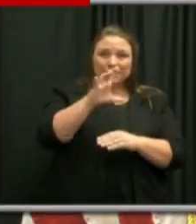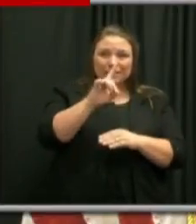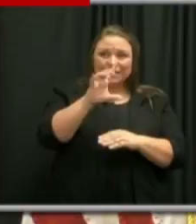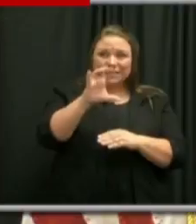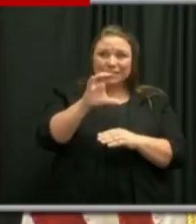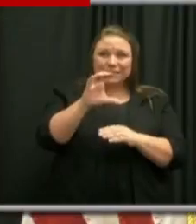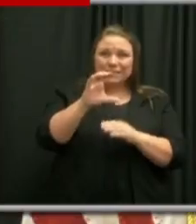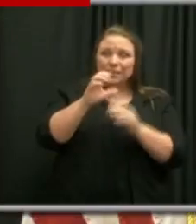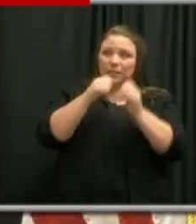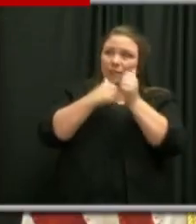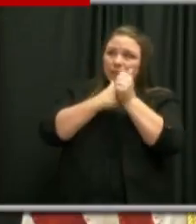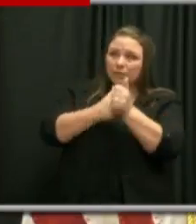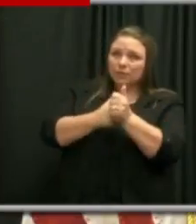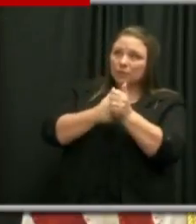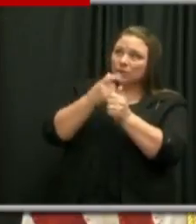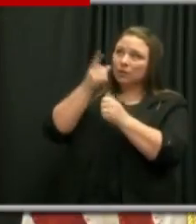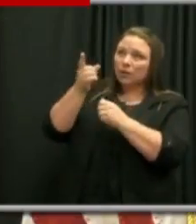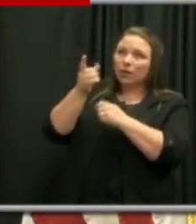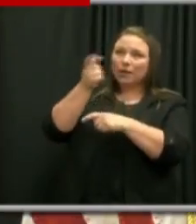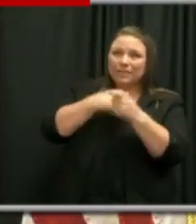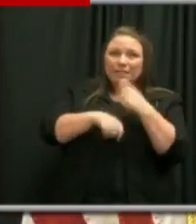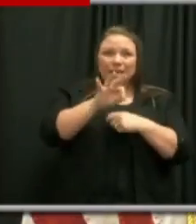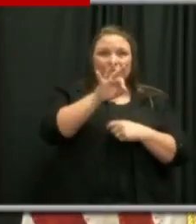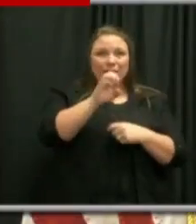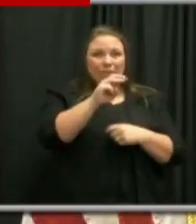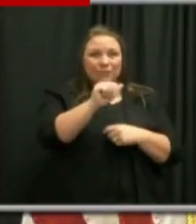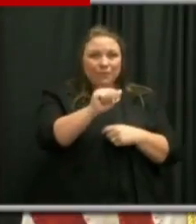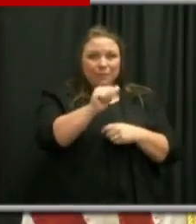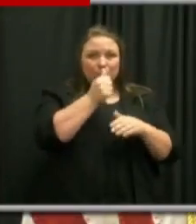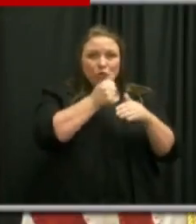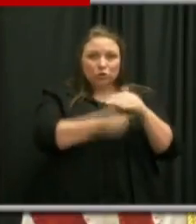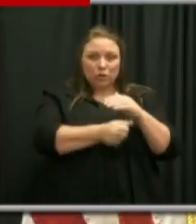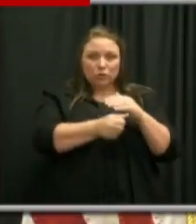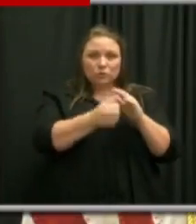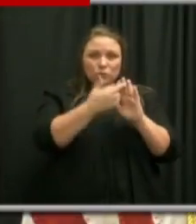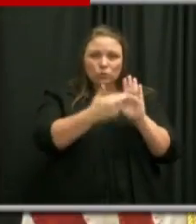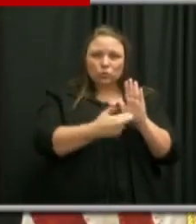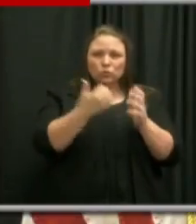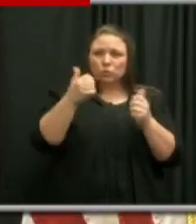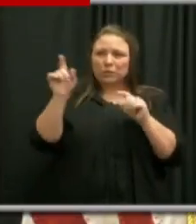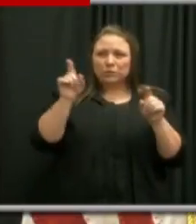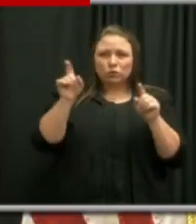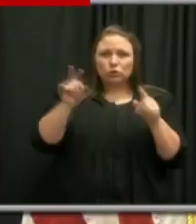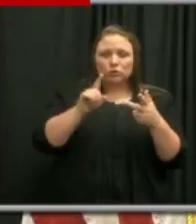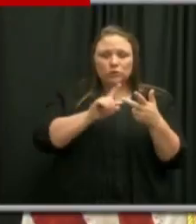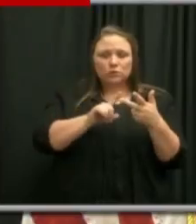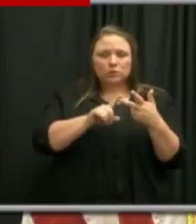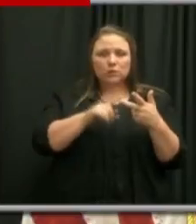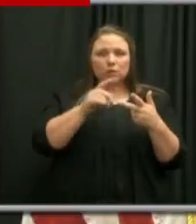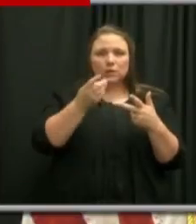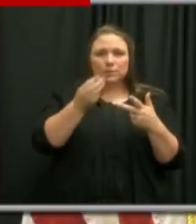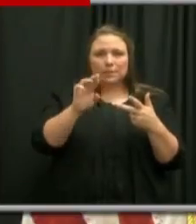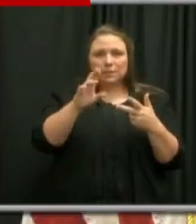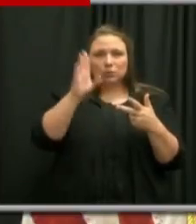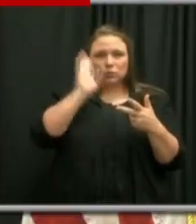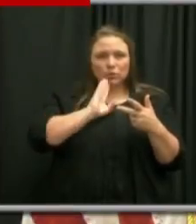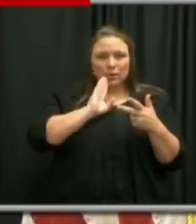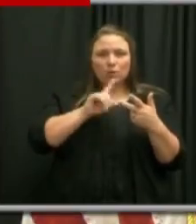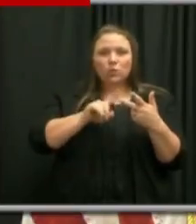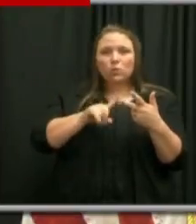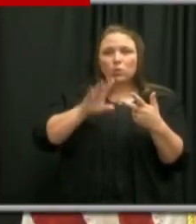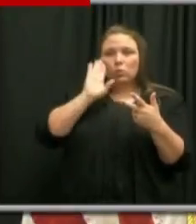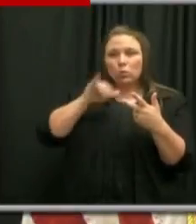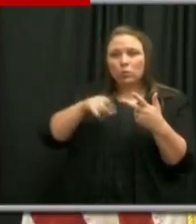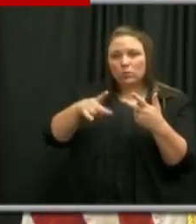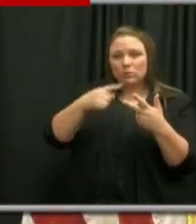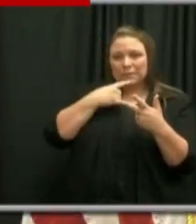guidelines versus FEMA shelter guidelines? Just something I was wondering. And the final question for Mr. Brown is, I know he said some of